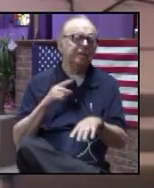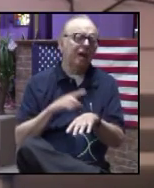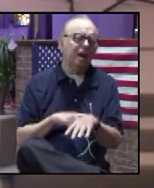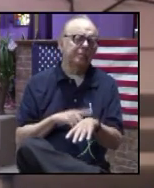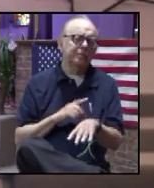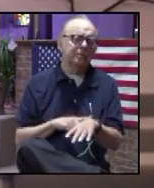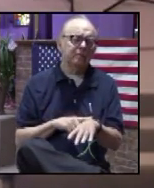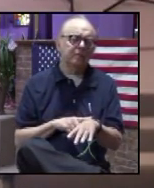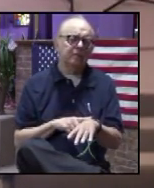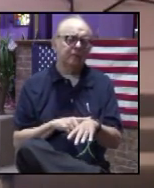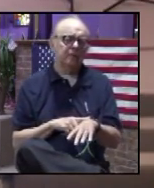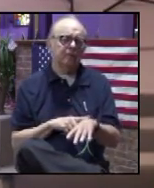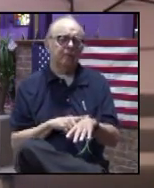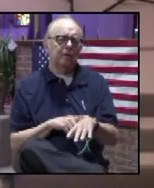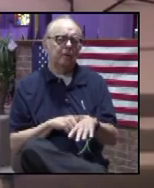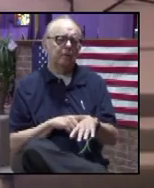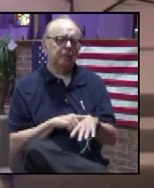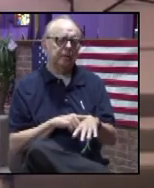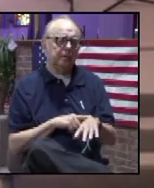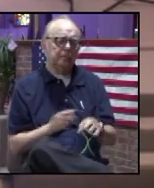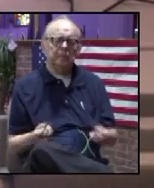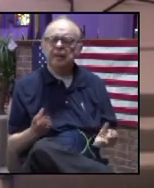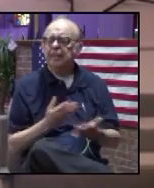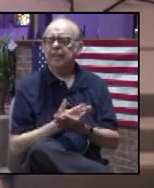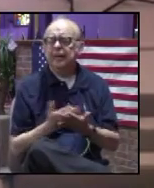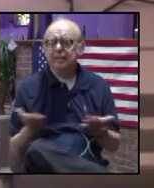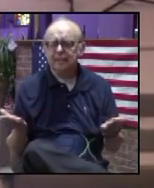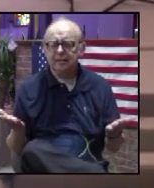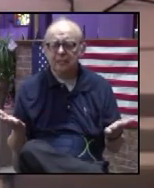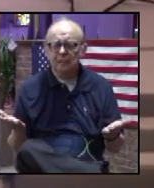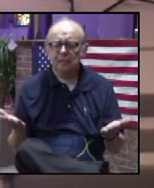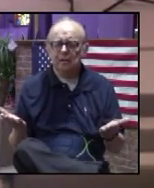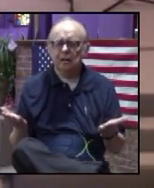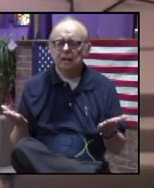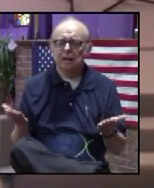times, there's so many things that